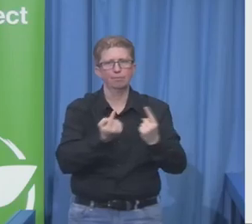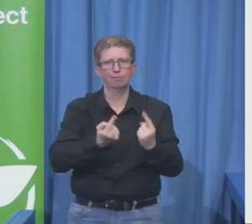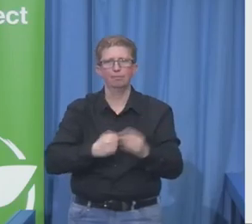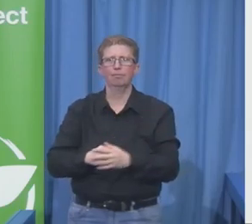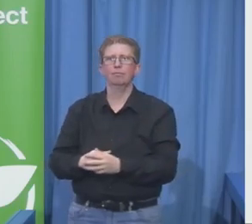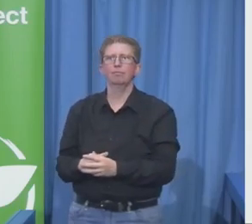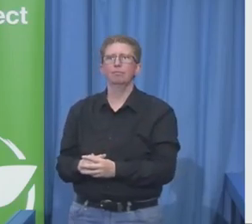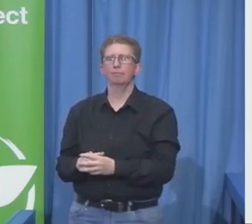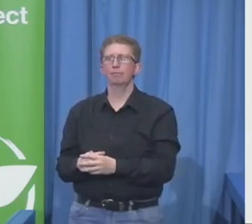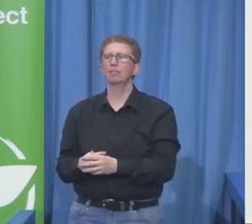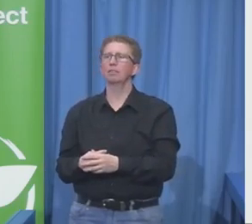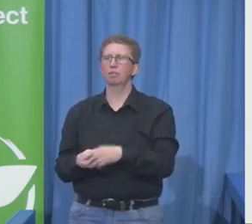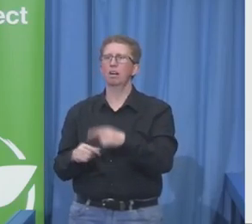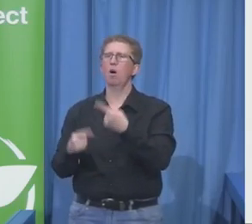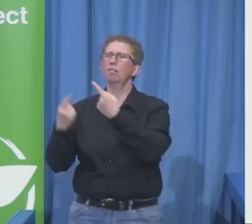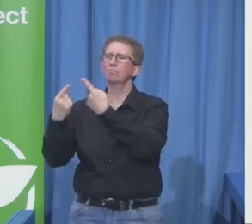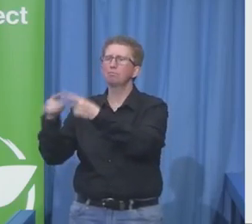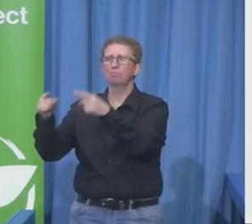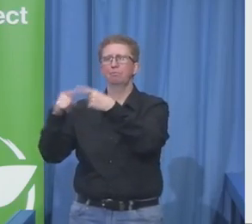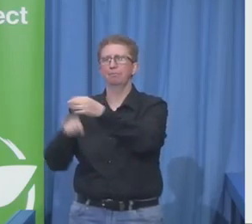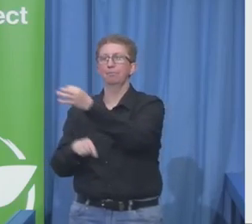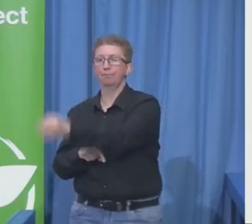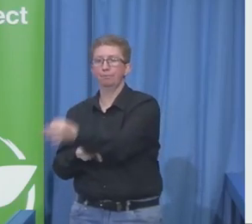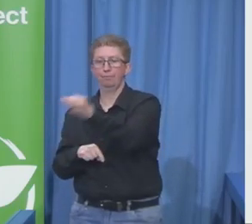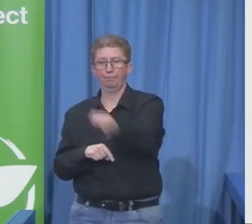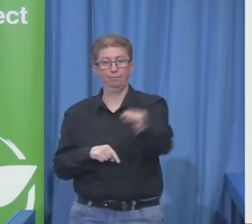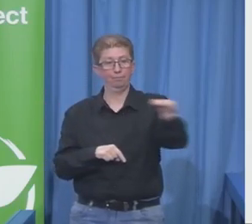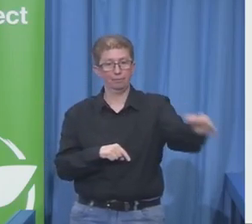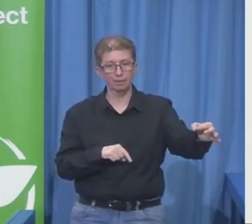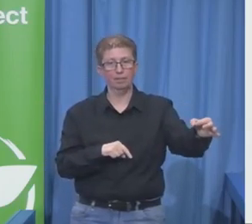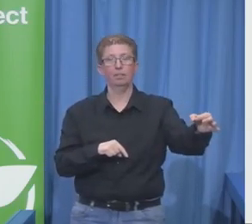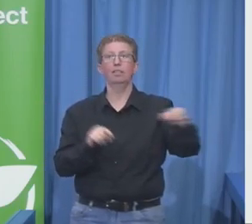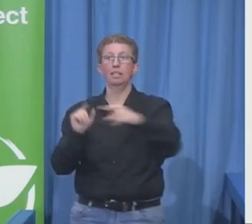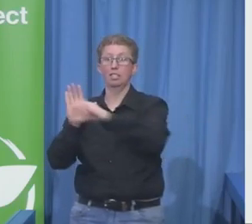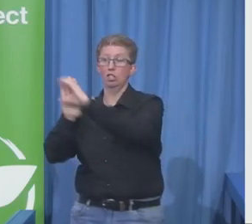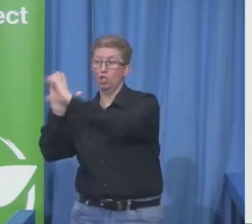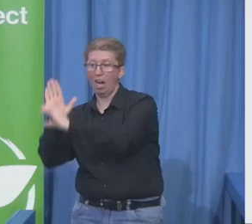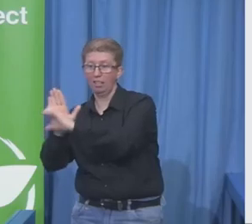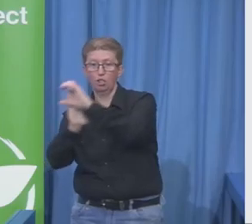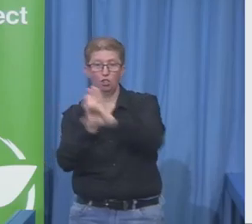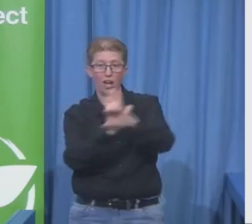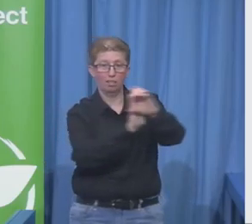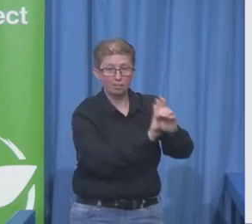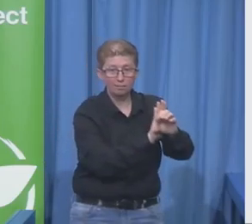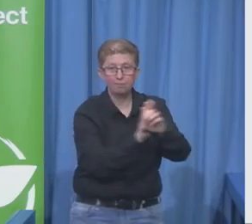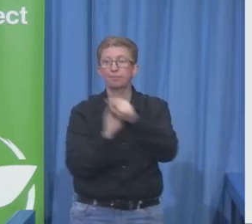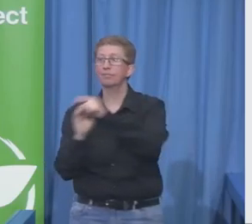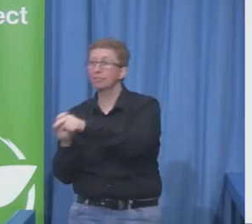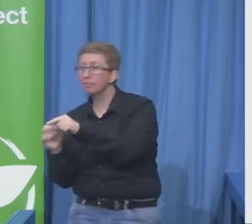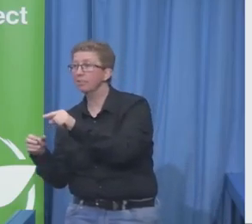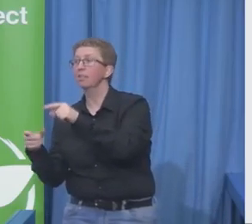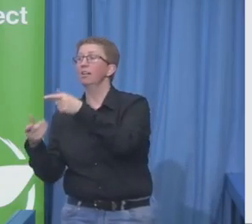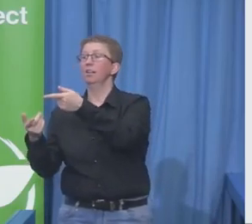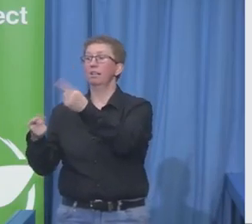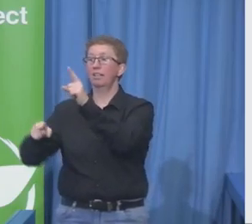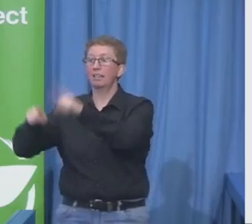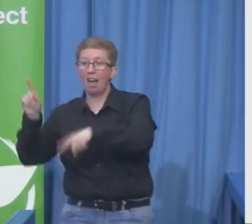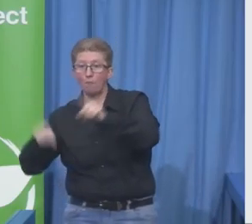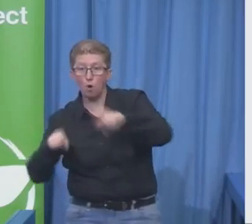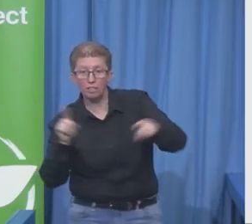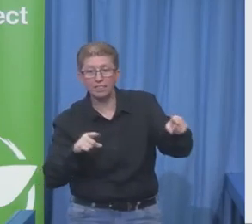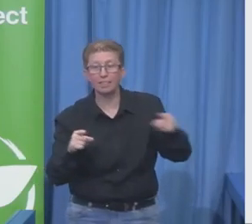the charter for entire diversity and inclusion in their location. So be it persons with disability, be it gender, be it